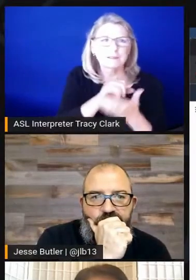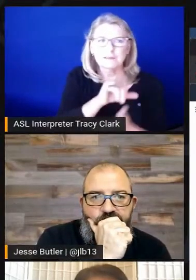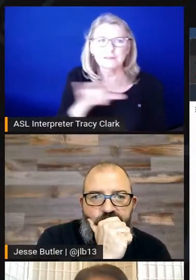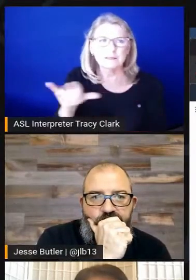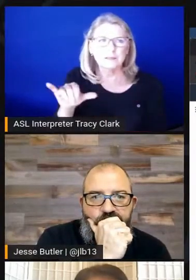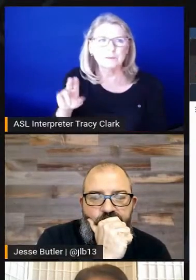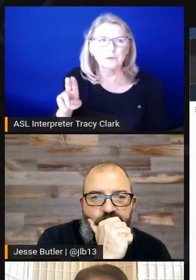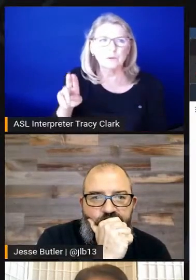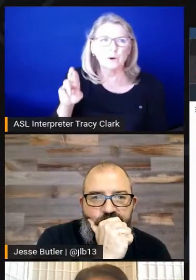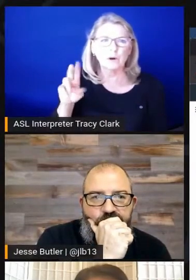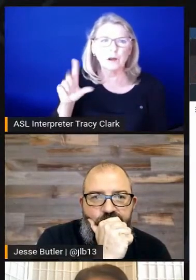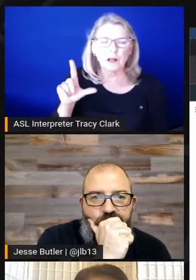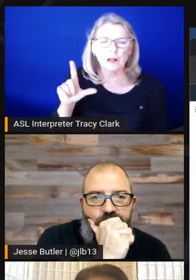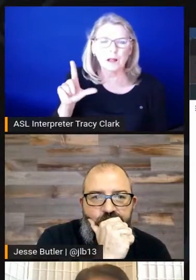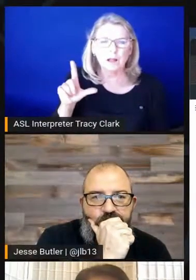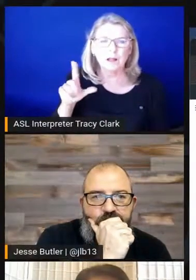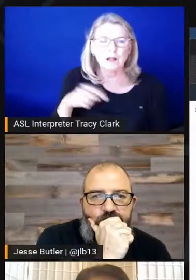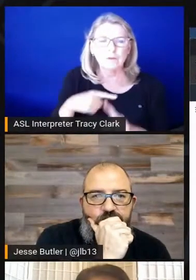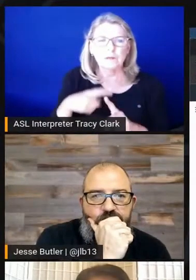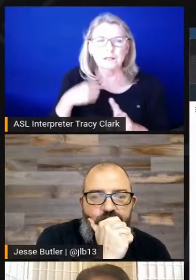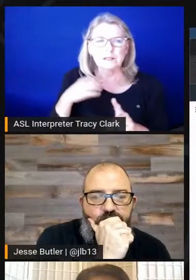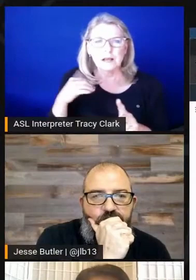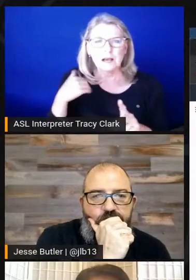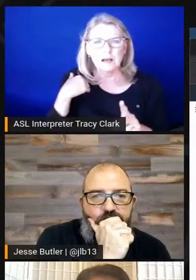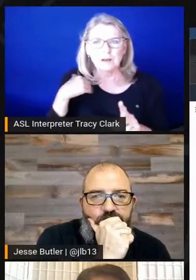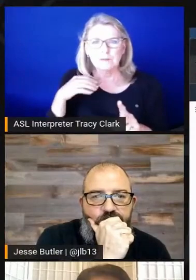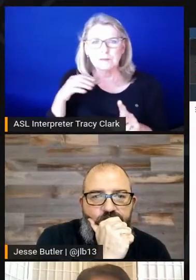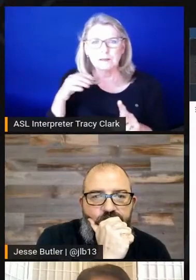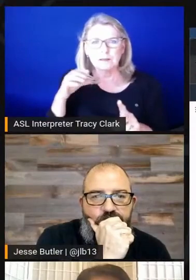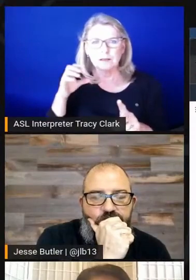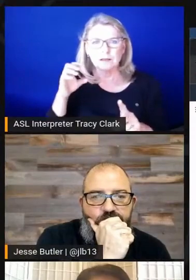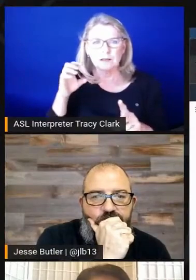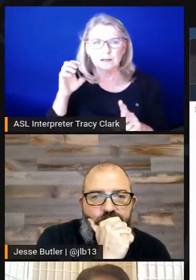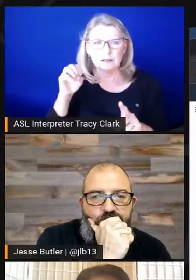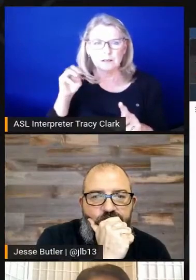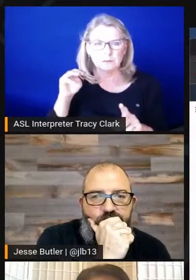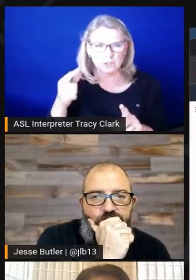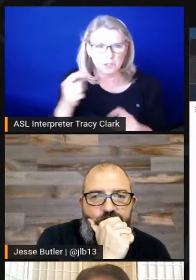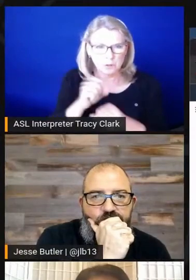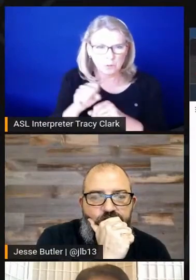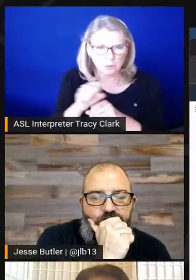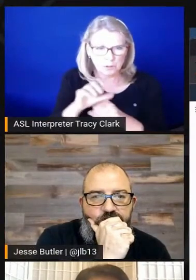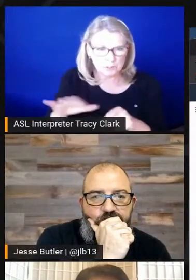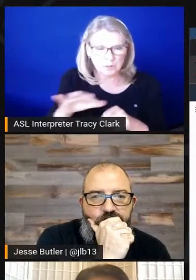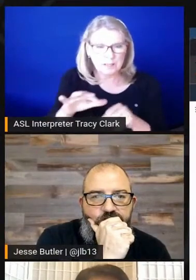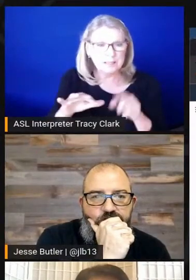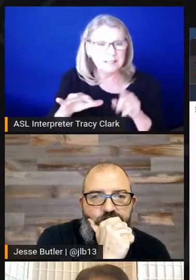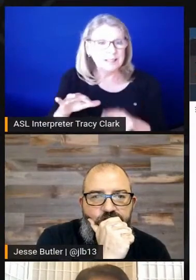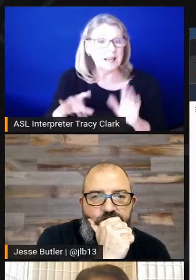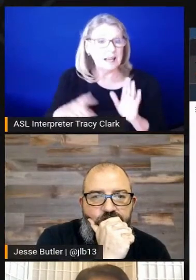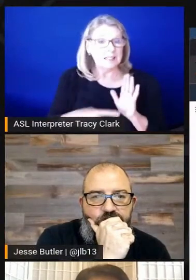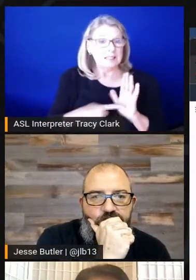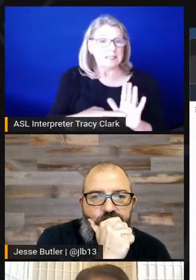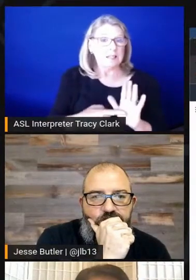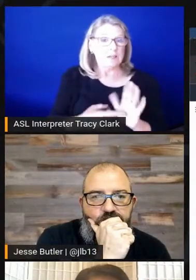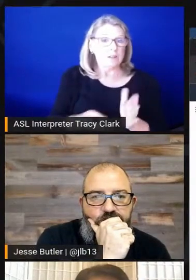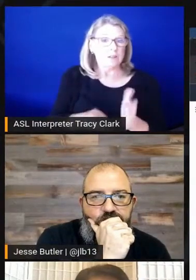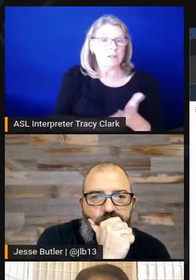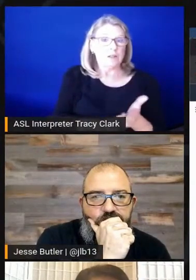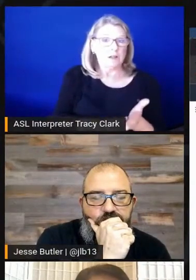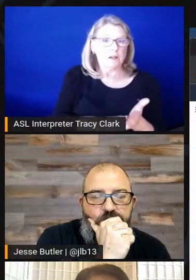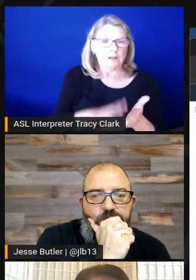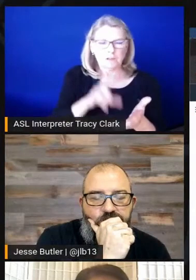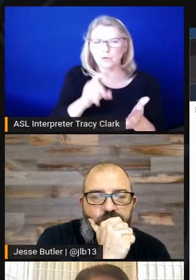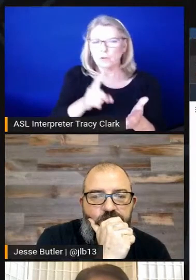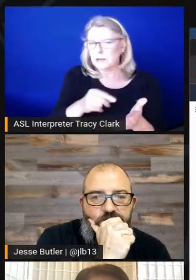We also have our AMG workspace set up. Things to note here is that we need to enable our single sign-on so you can sign into the Grafana console.